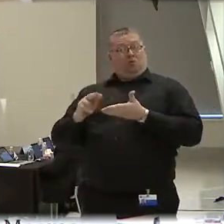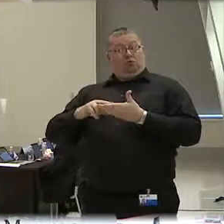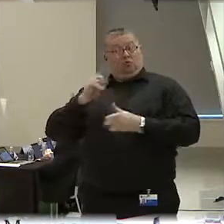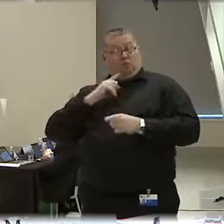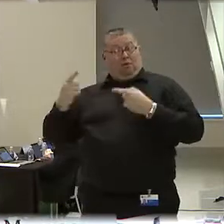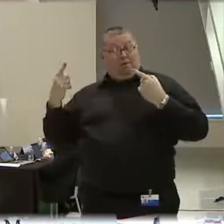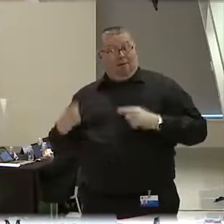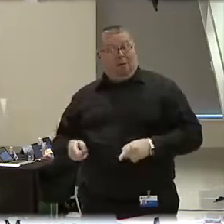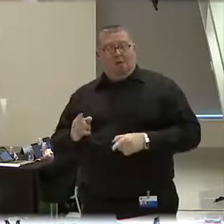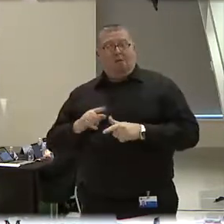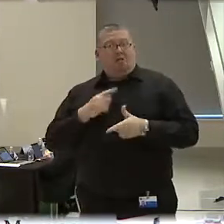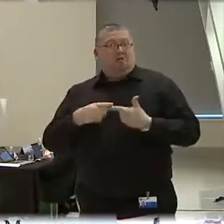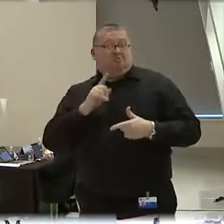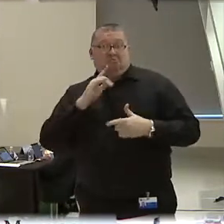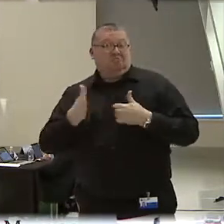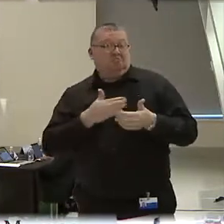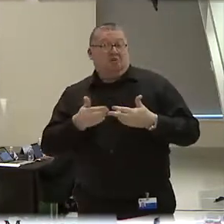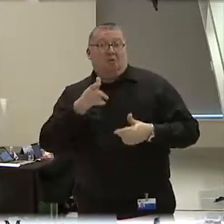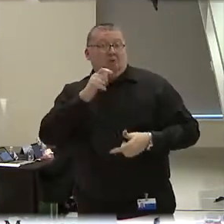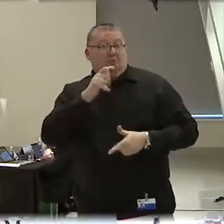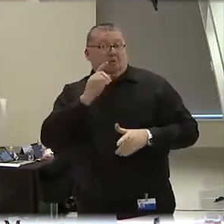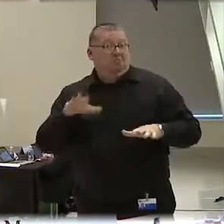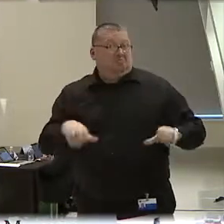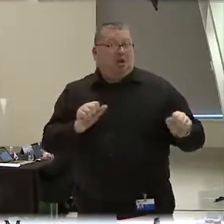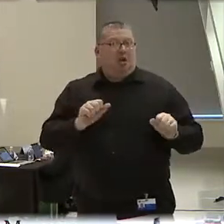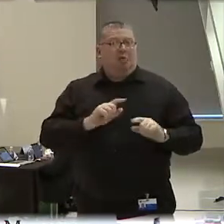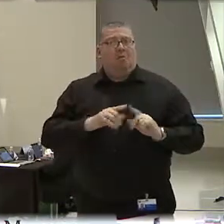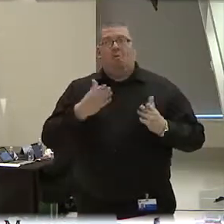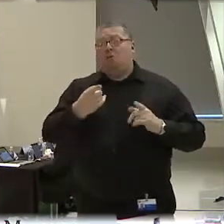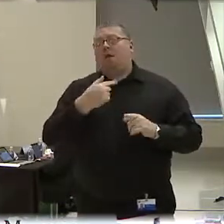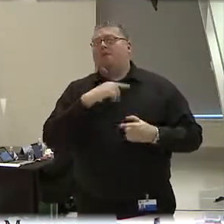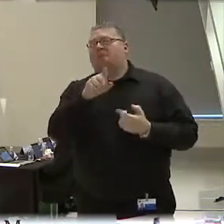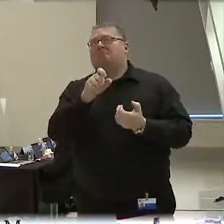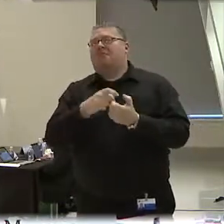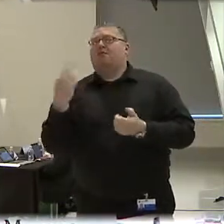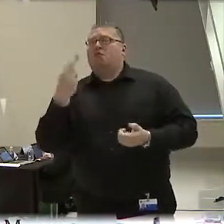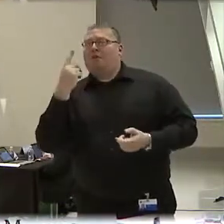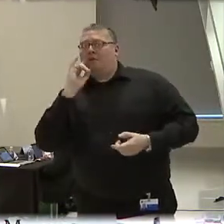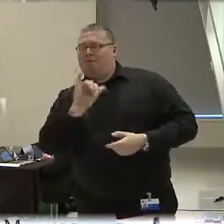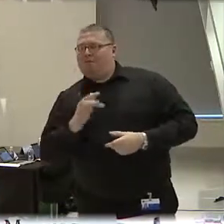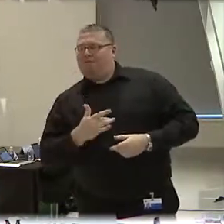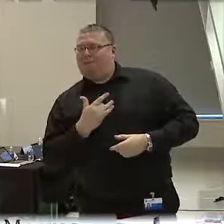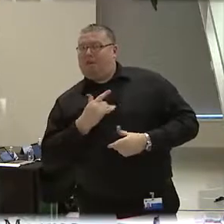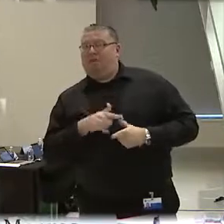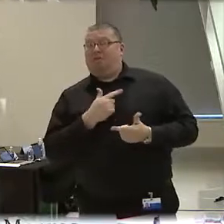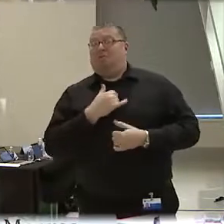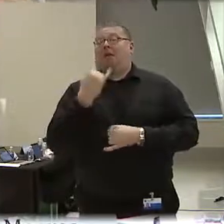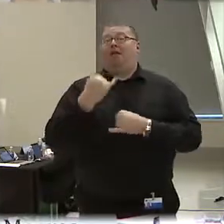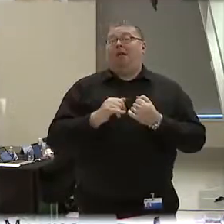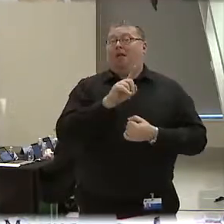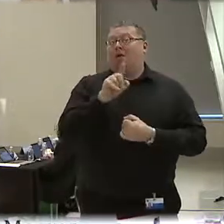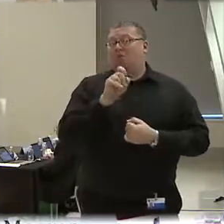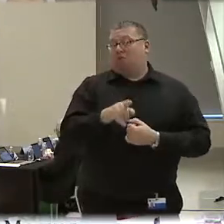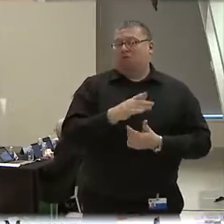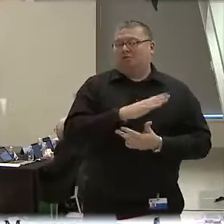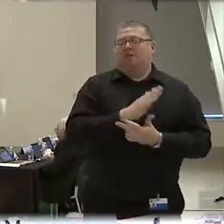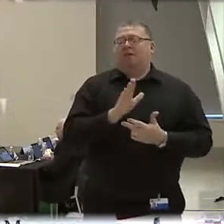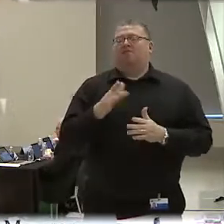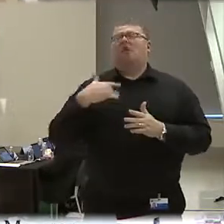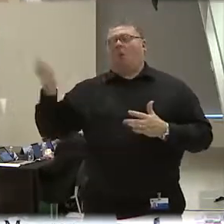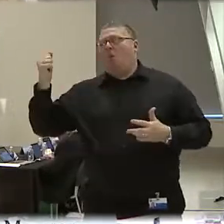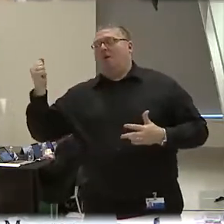done, it shouldn't matter who does it unless you have a particular reason for that. And my last question for you, well, let's just do